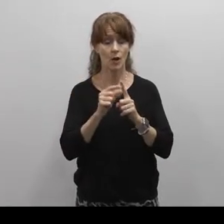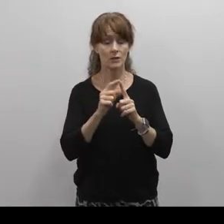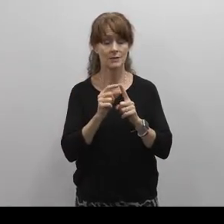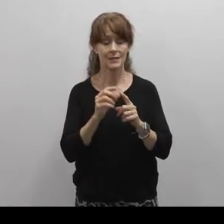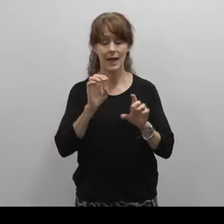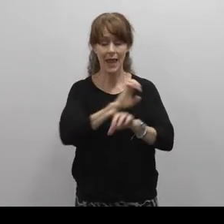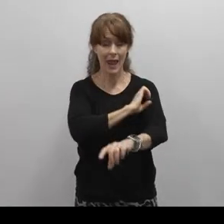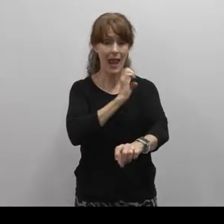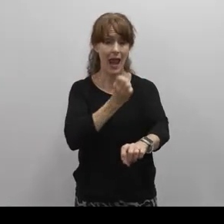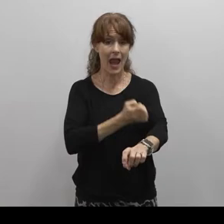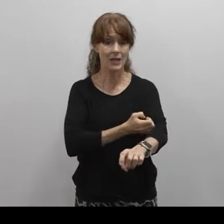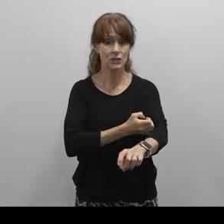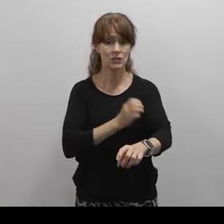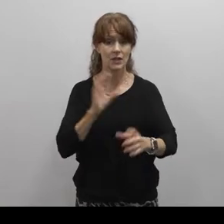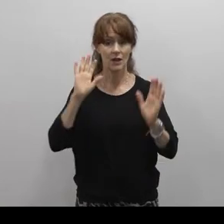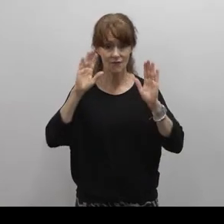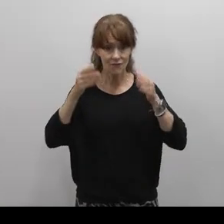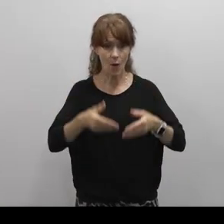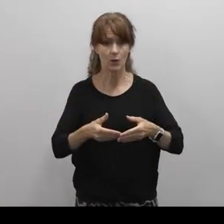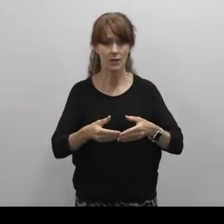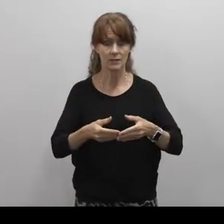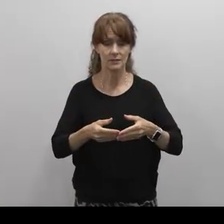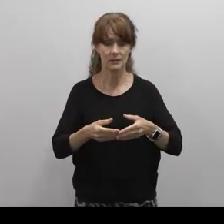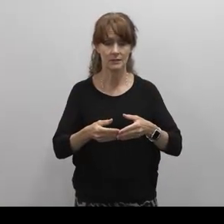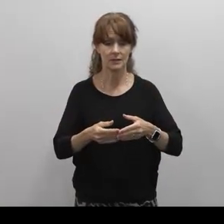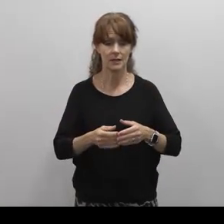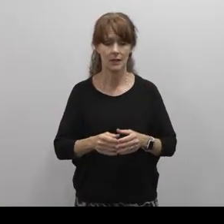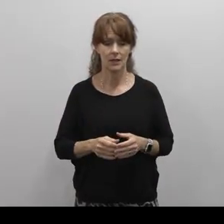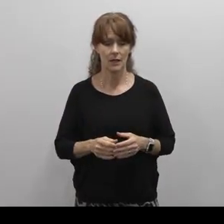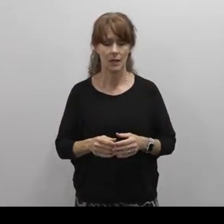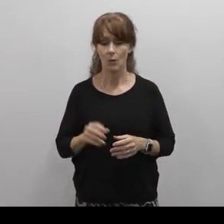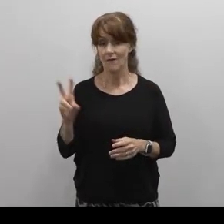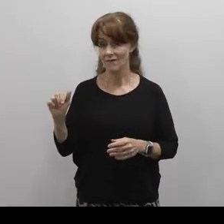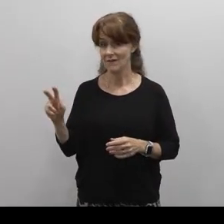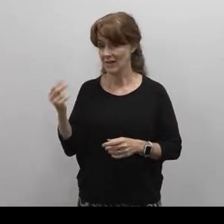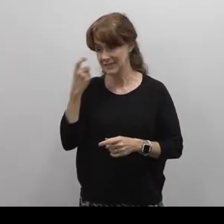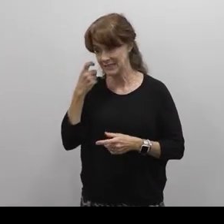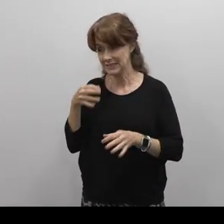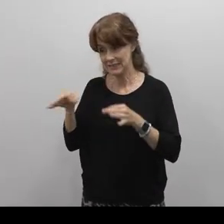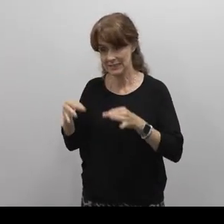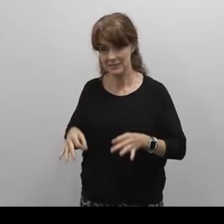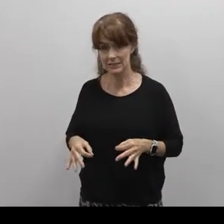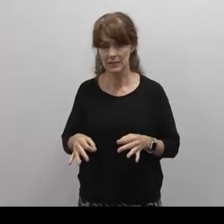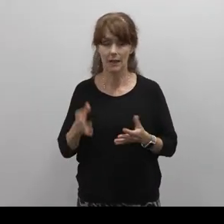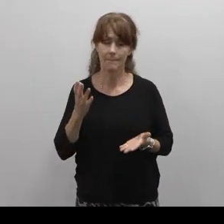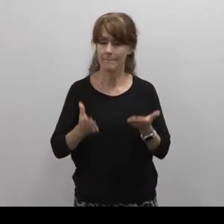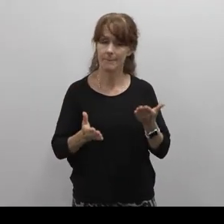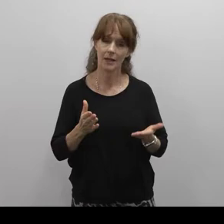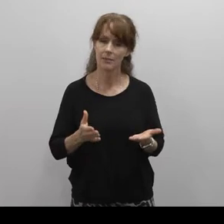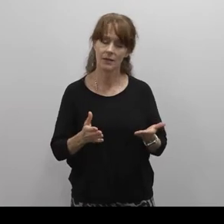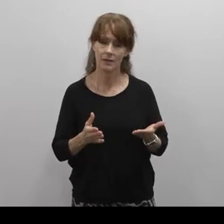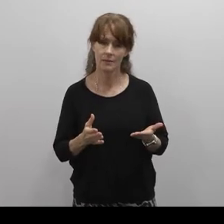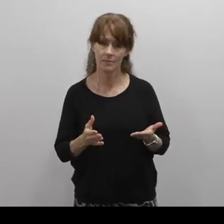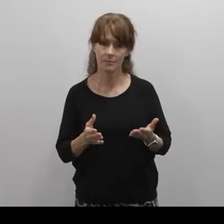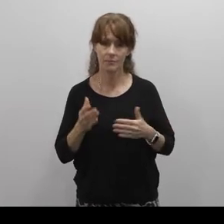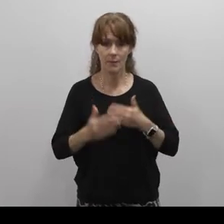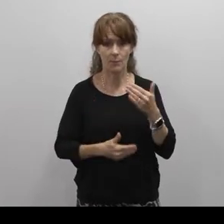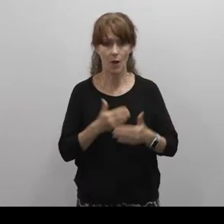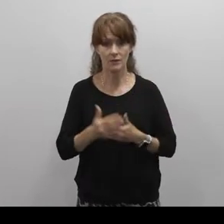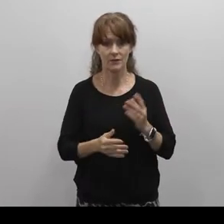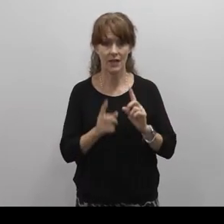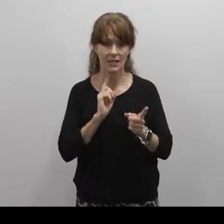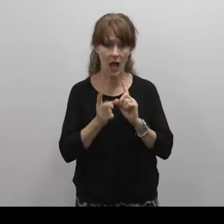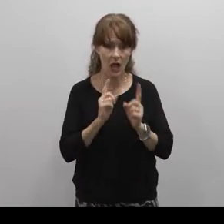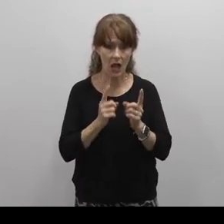So for this particular exercise and taking from what Viva just described in terms of perhaps, you know, some of the process and dialogue